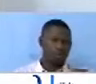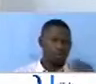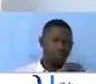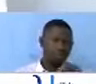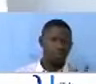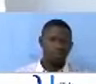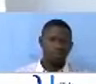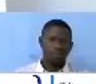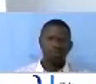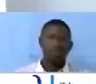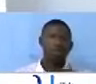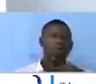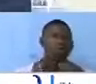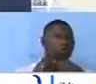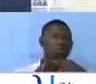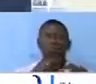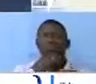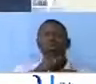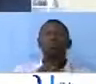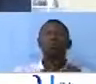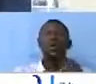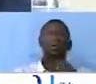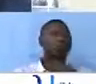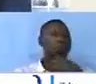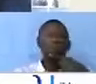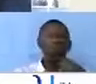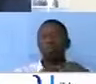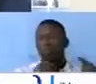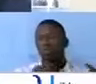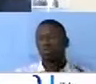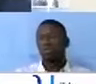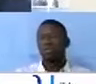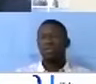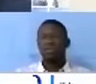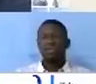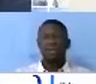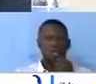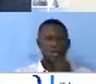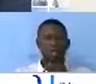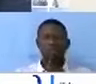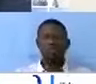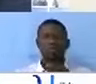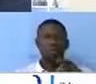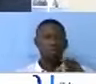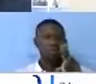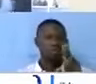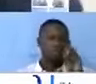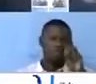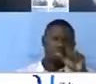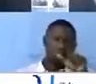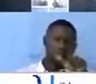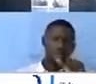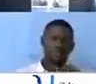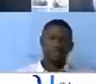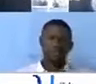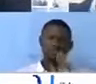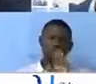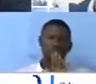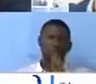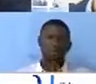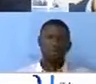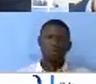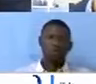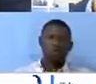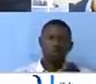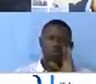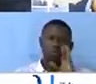So I said, and that was torture. I said to Musa, look, stop these things. Why are you doing these things? Well, Omar Fall does not have that